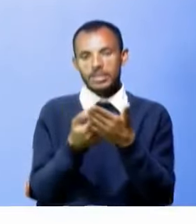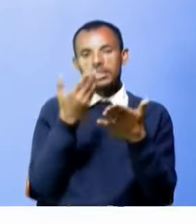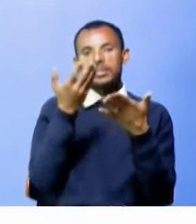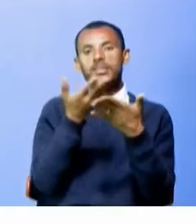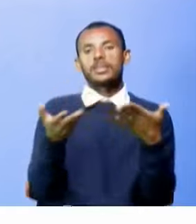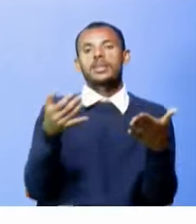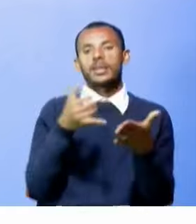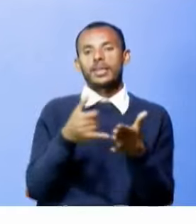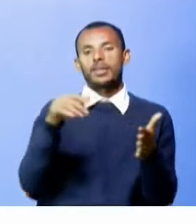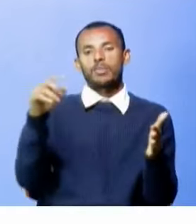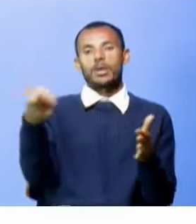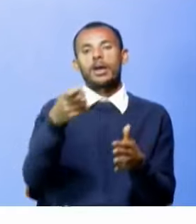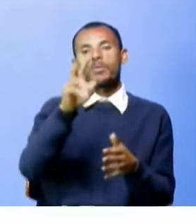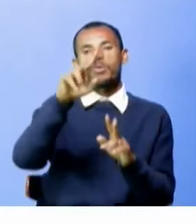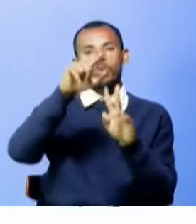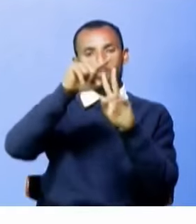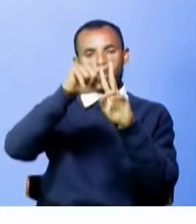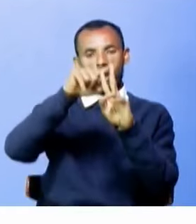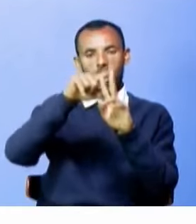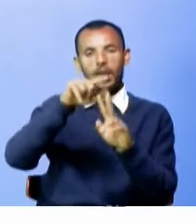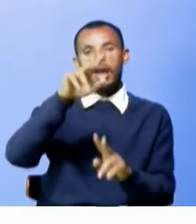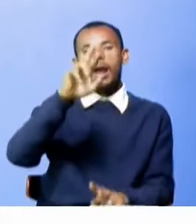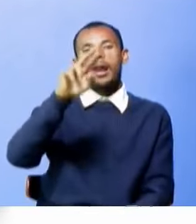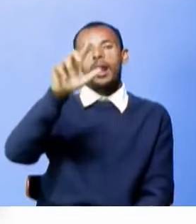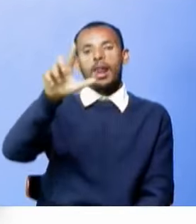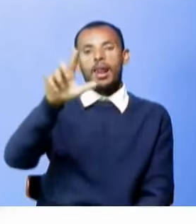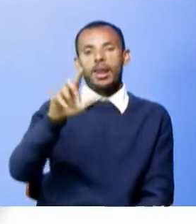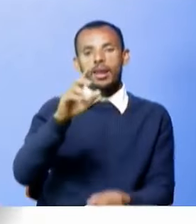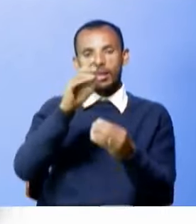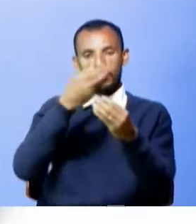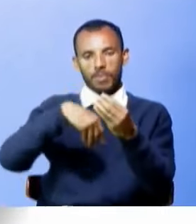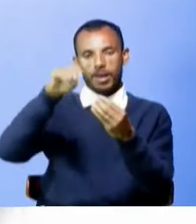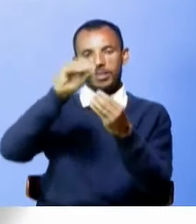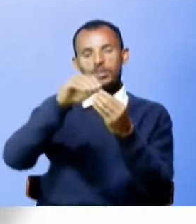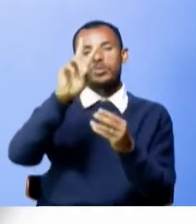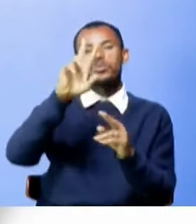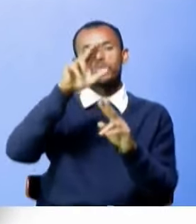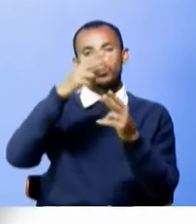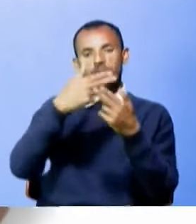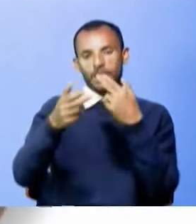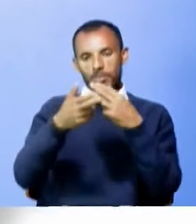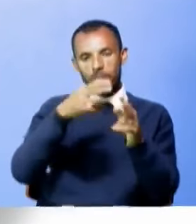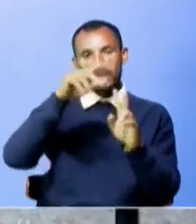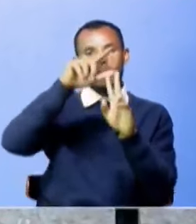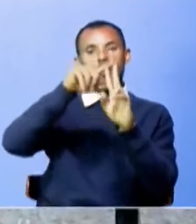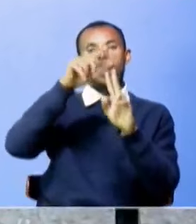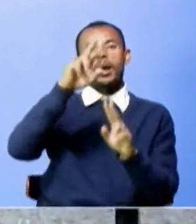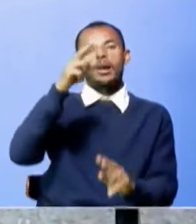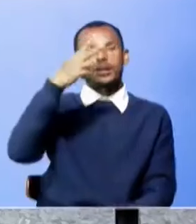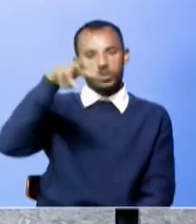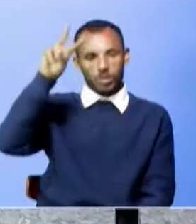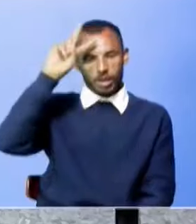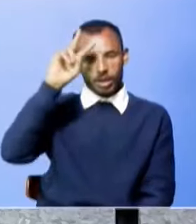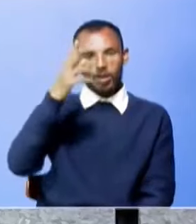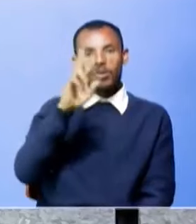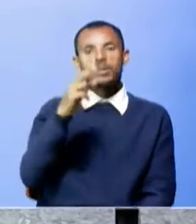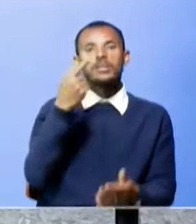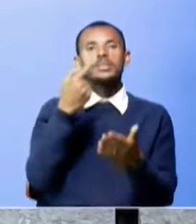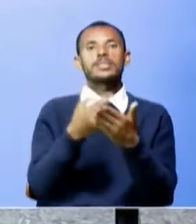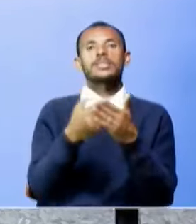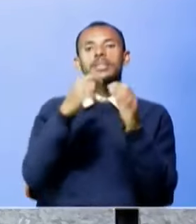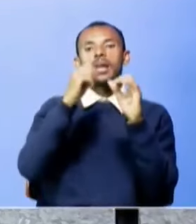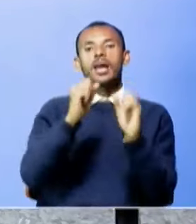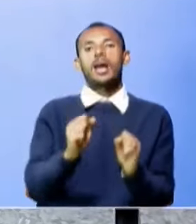it becomes 2 pi RL plus 2 times pi r squared. Or this can